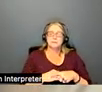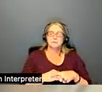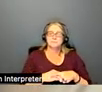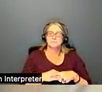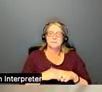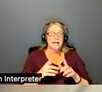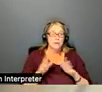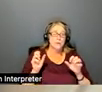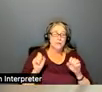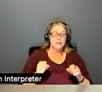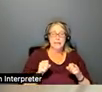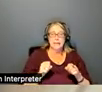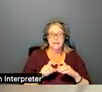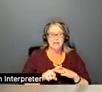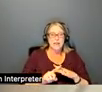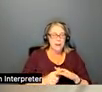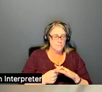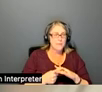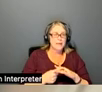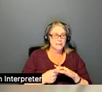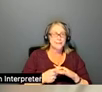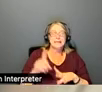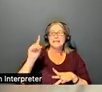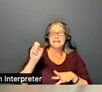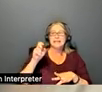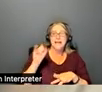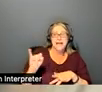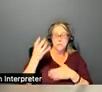implement diversity and inclusion in the organization.